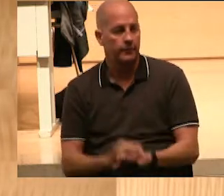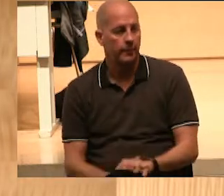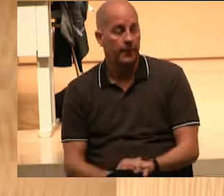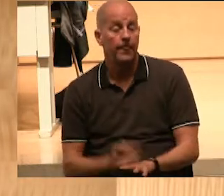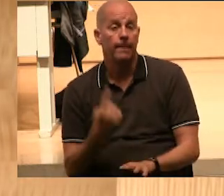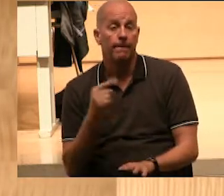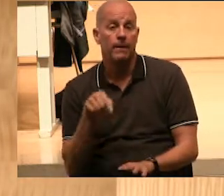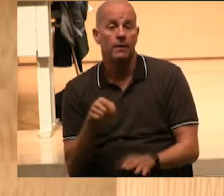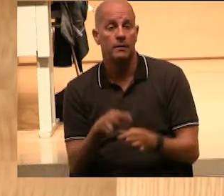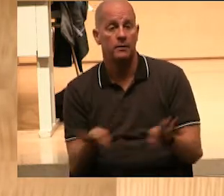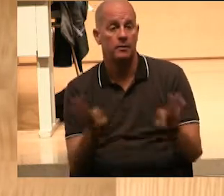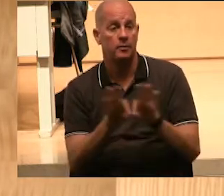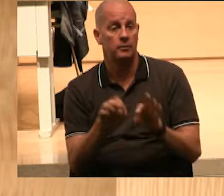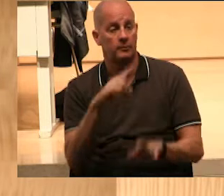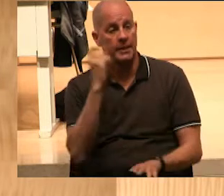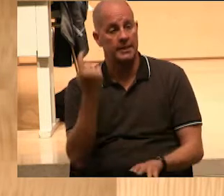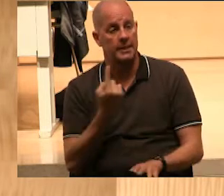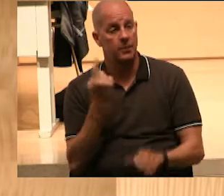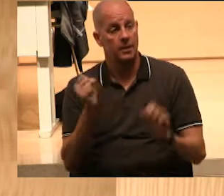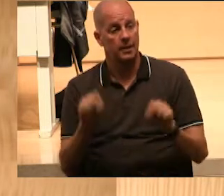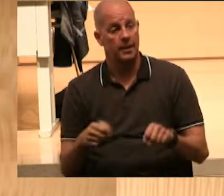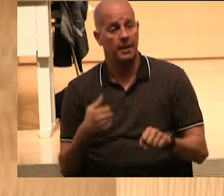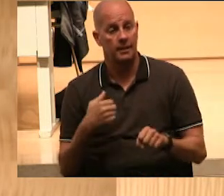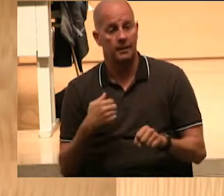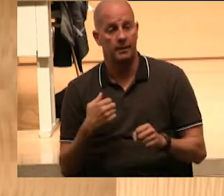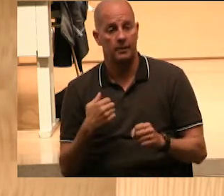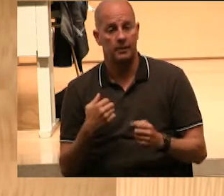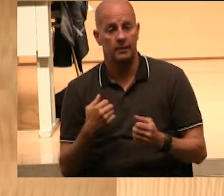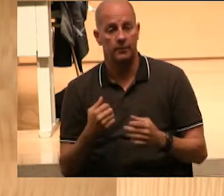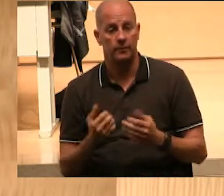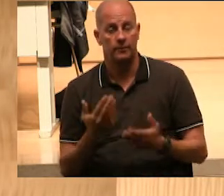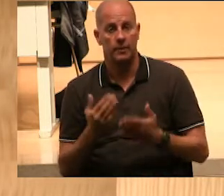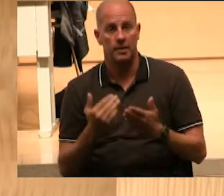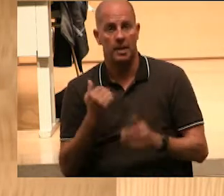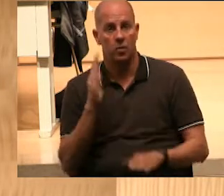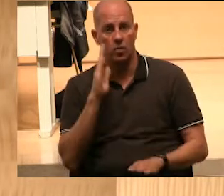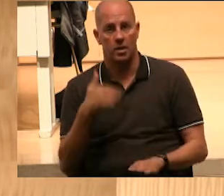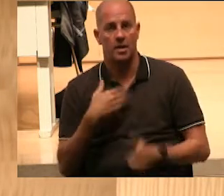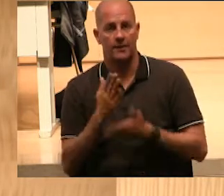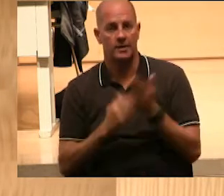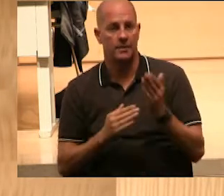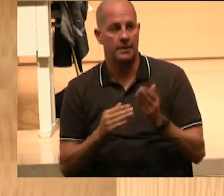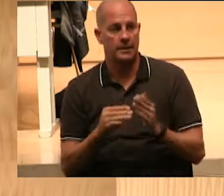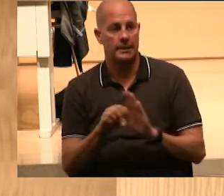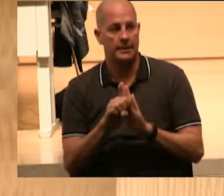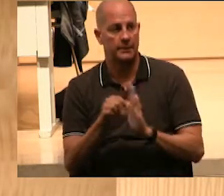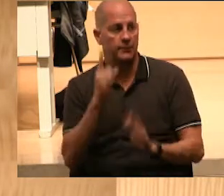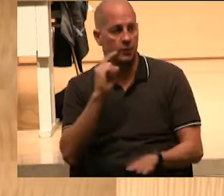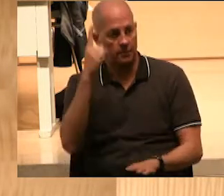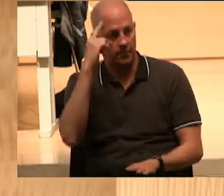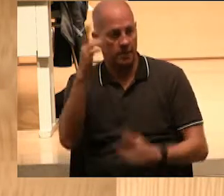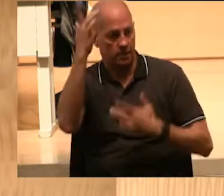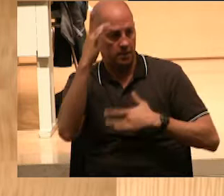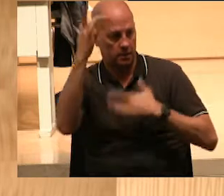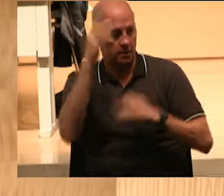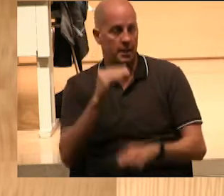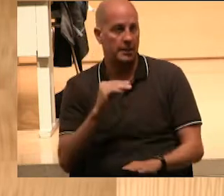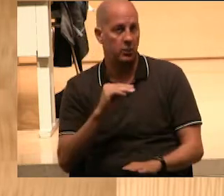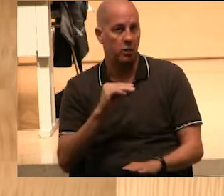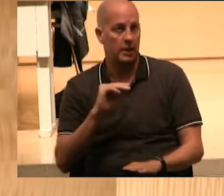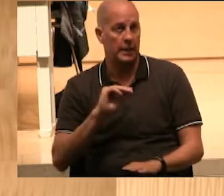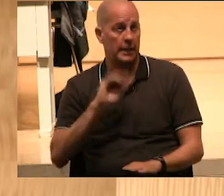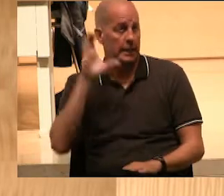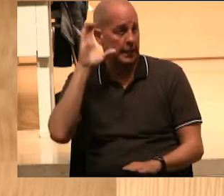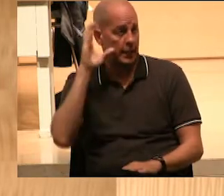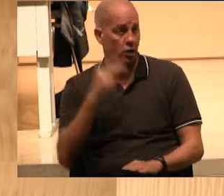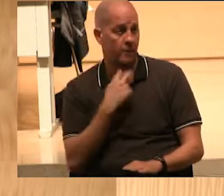important because someone can be experiencing what we might think of as symptoms of a mental illness, say, for example, hearing voices. But